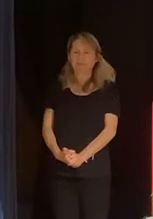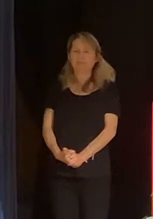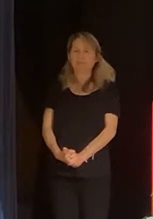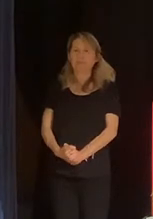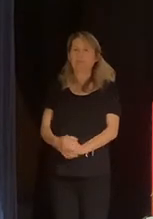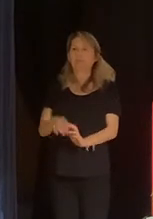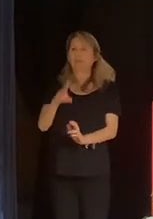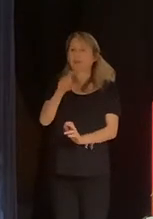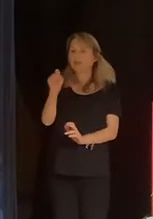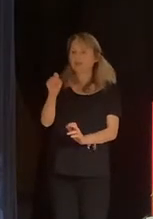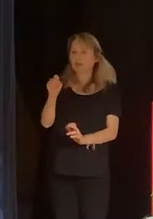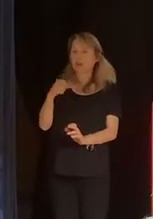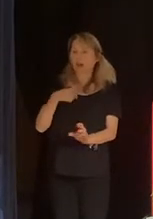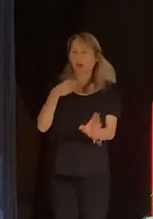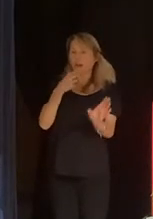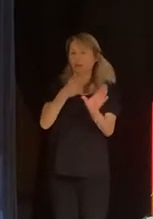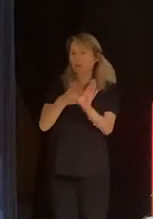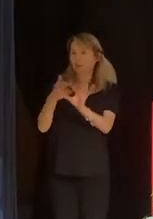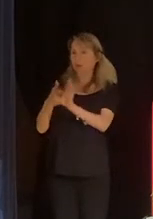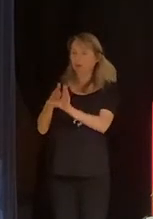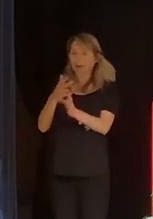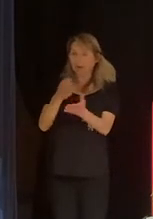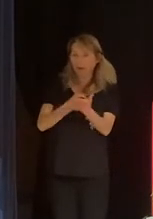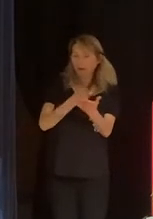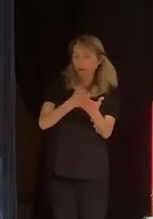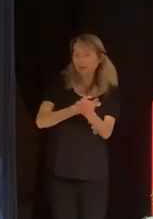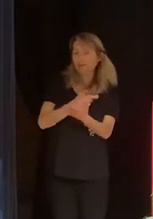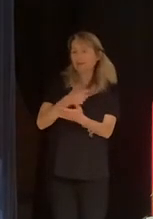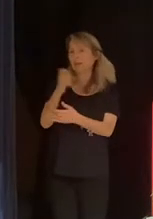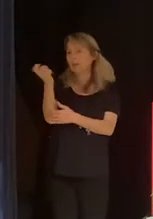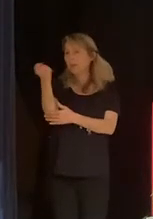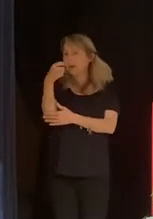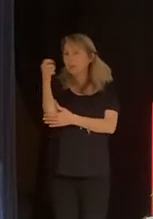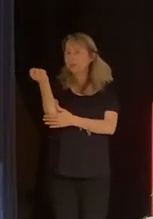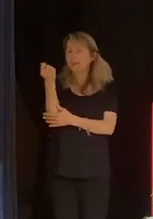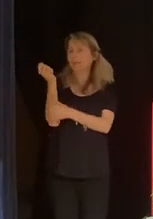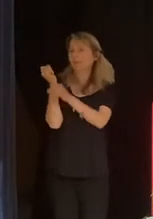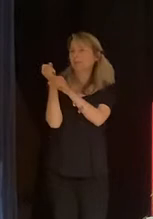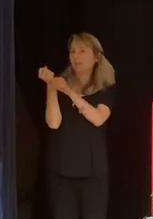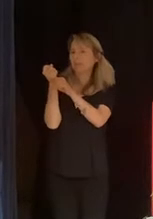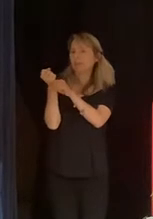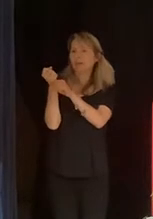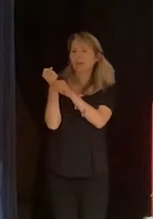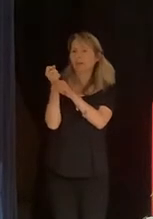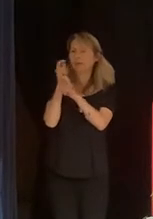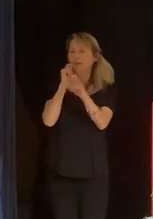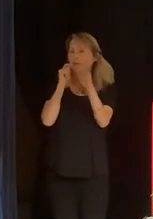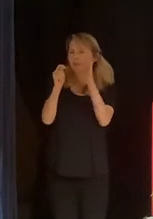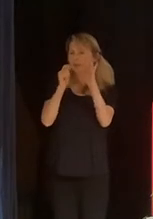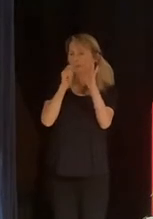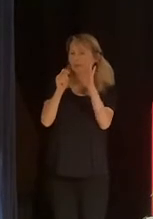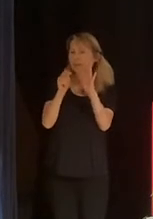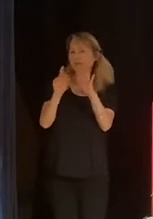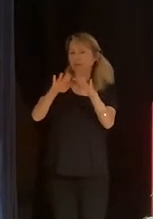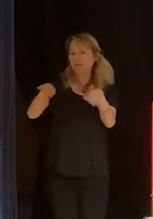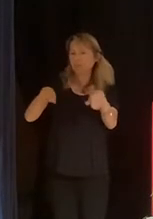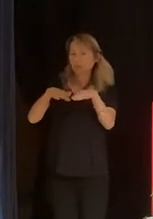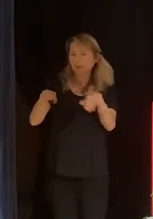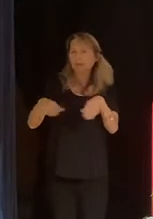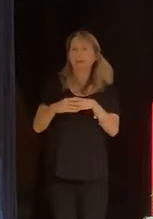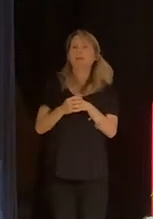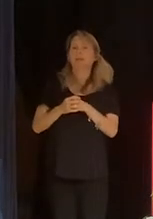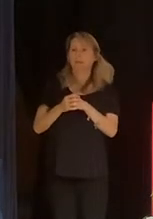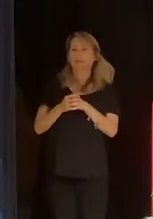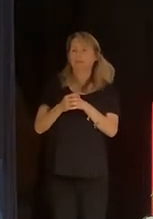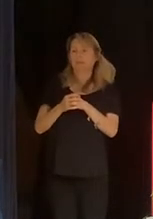At Drewry, I join play hockey, badminton, baseball, track and field, and swimming. My